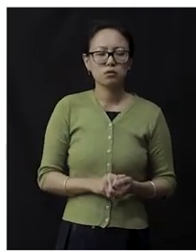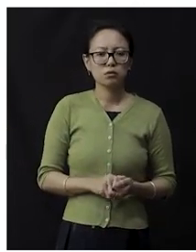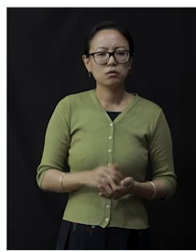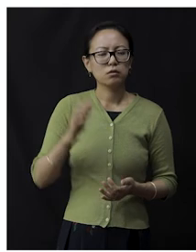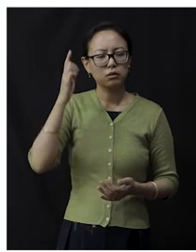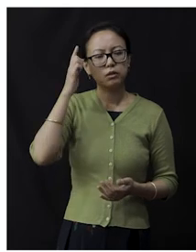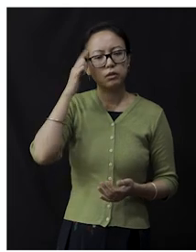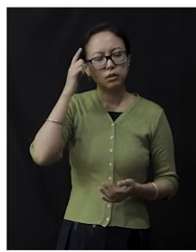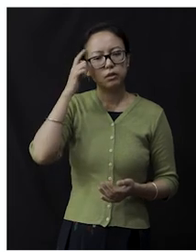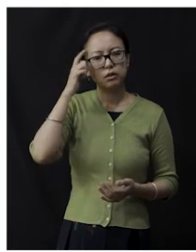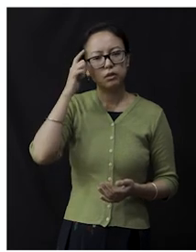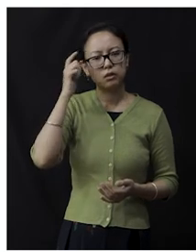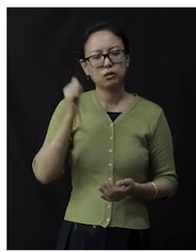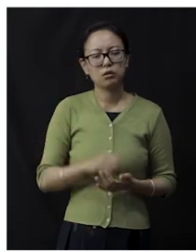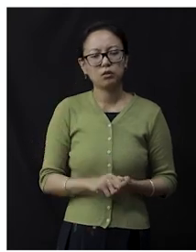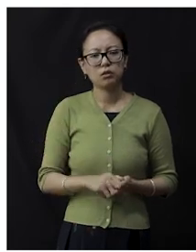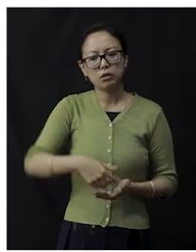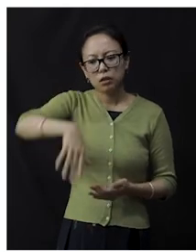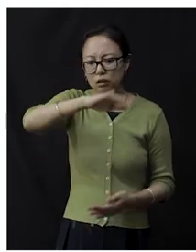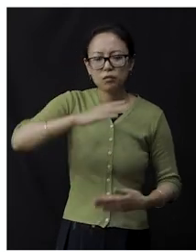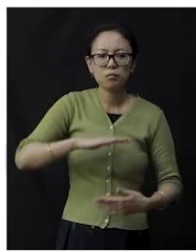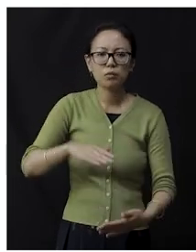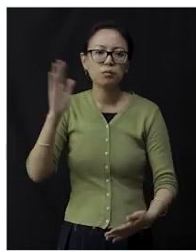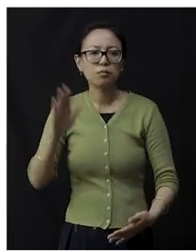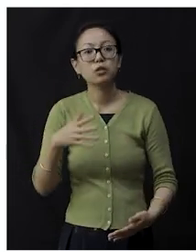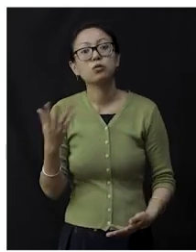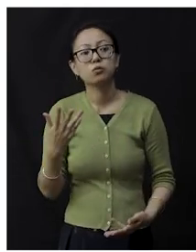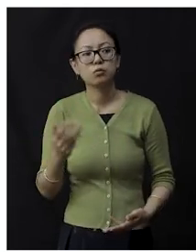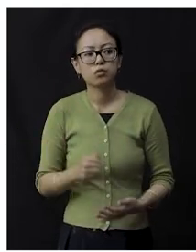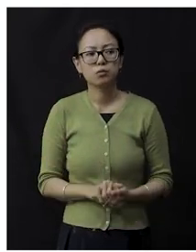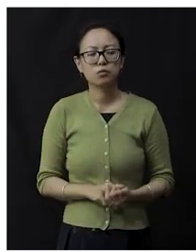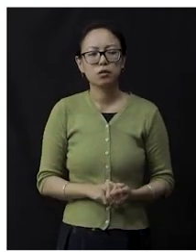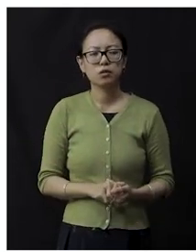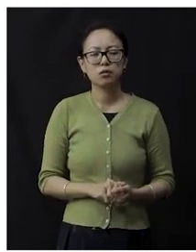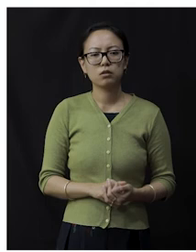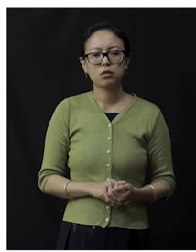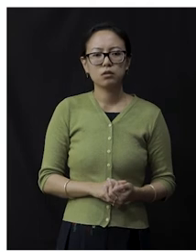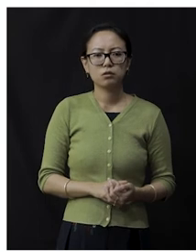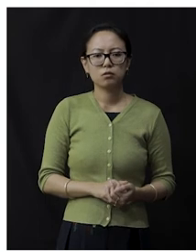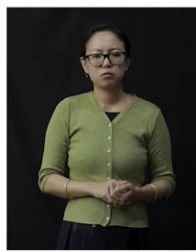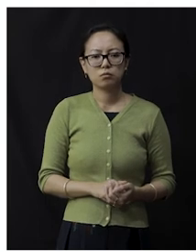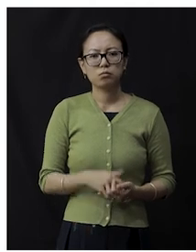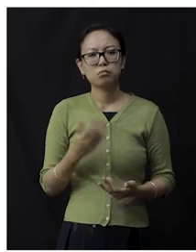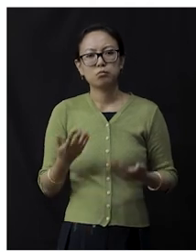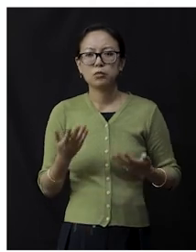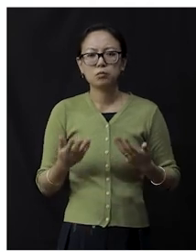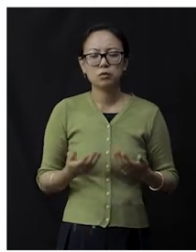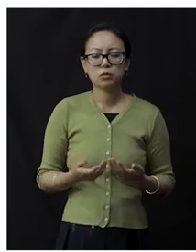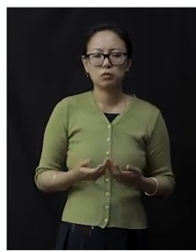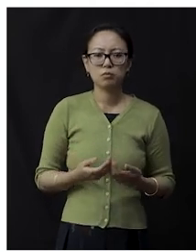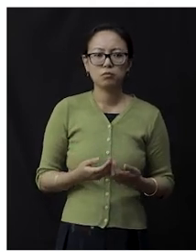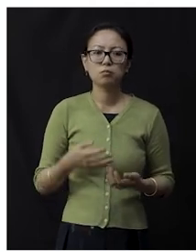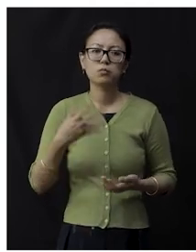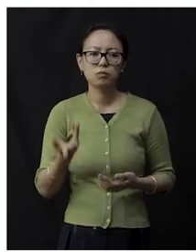Think, why was he being spanked and why did the parents not respond? Was it because he was very naughty, asking